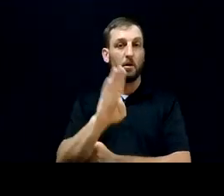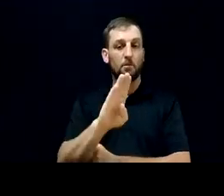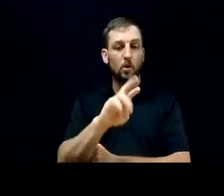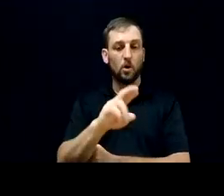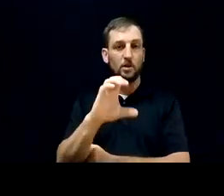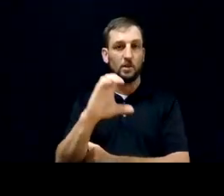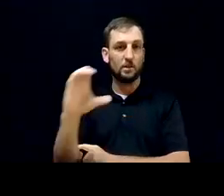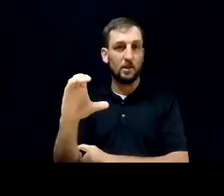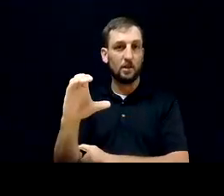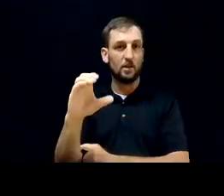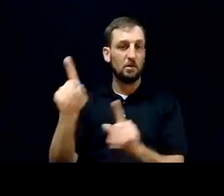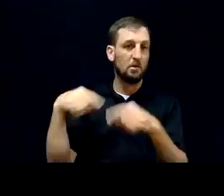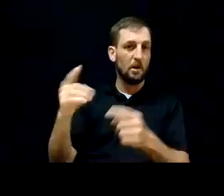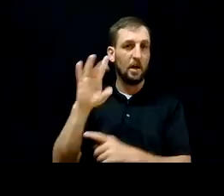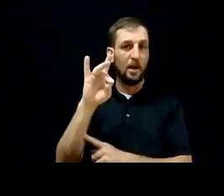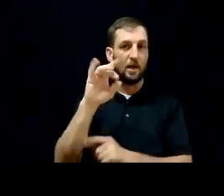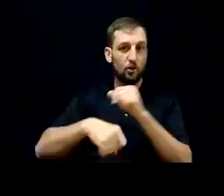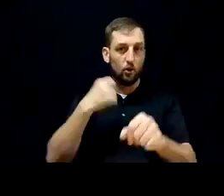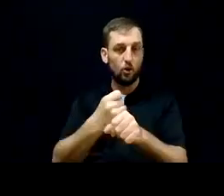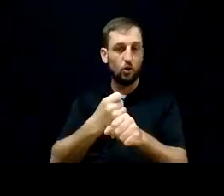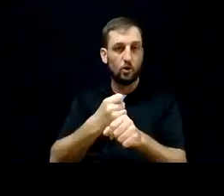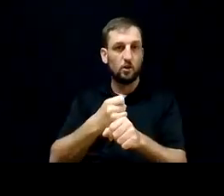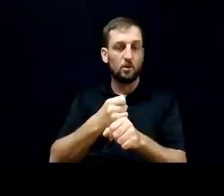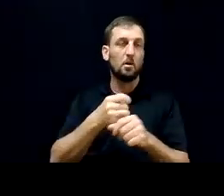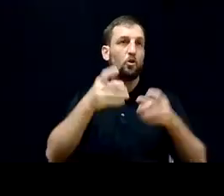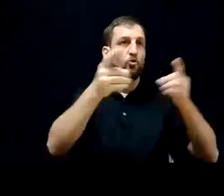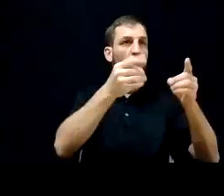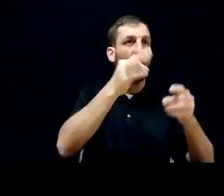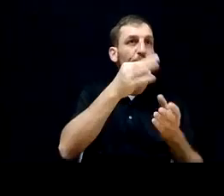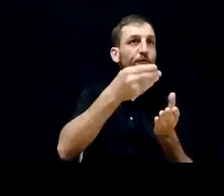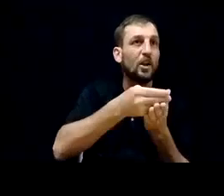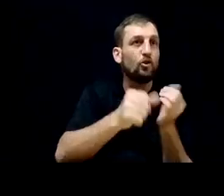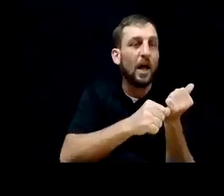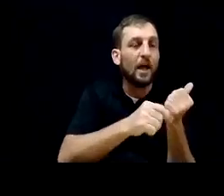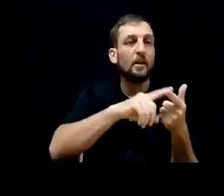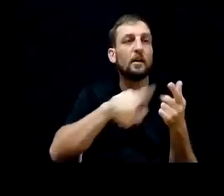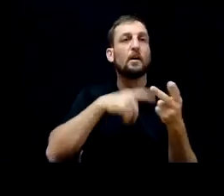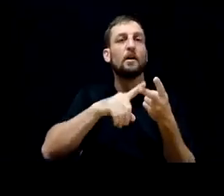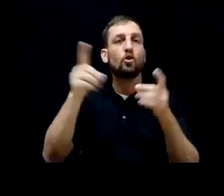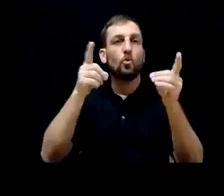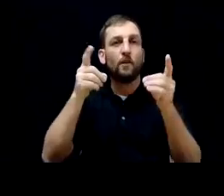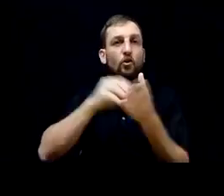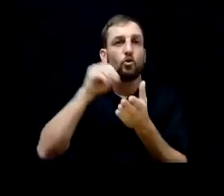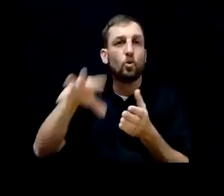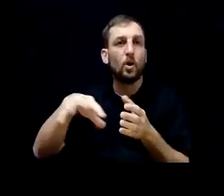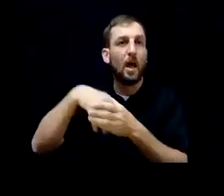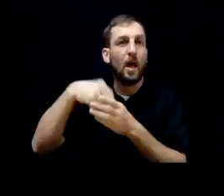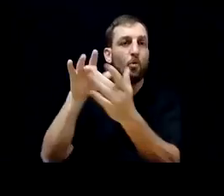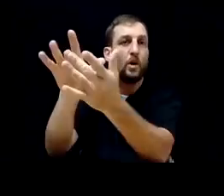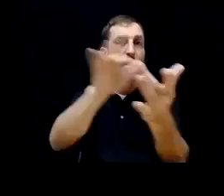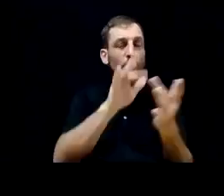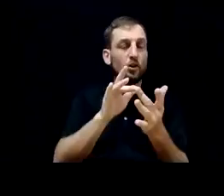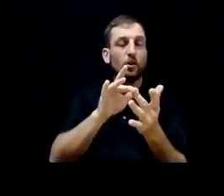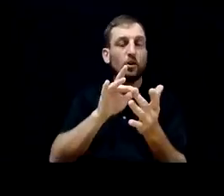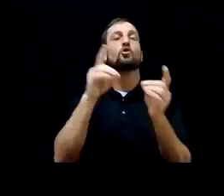8 years in positions such as Director of Financial Aid, Director of Student Outreach, Director of the Student Services